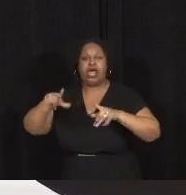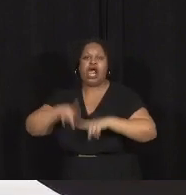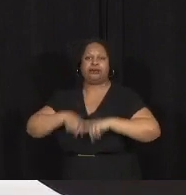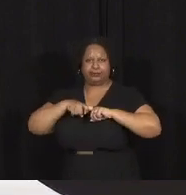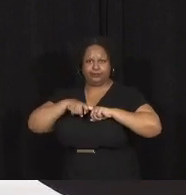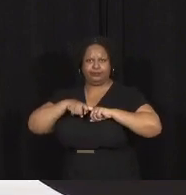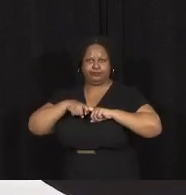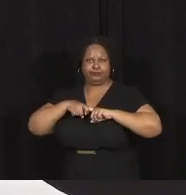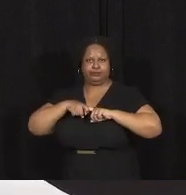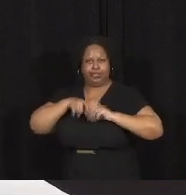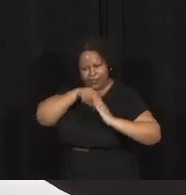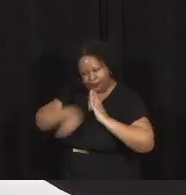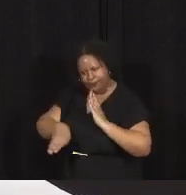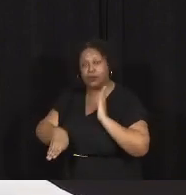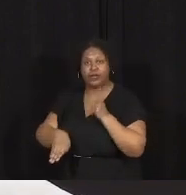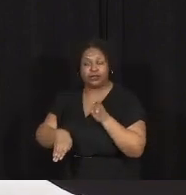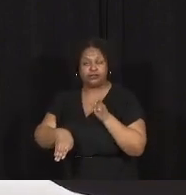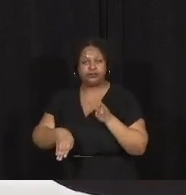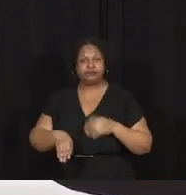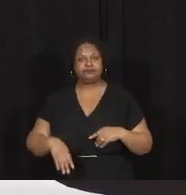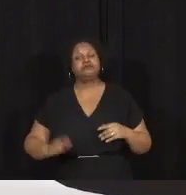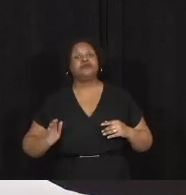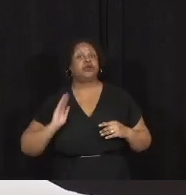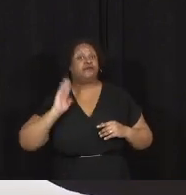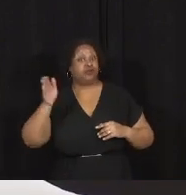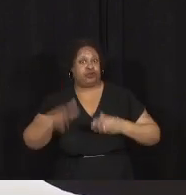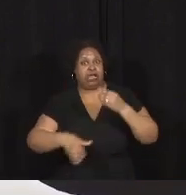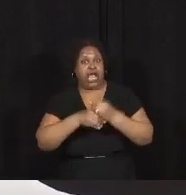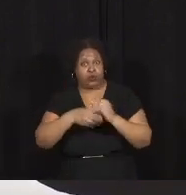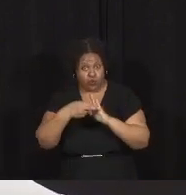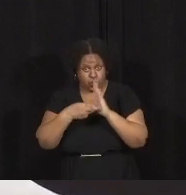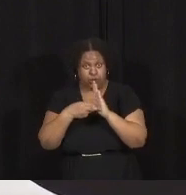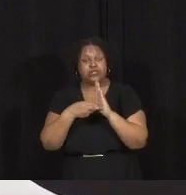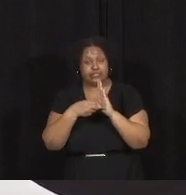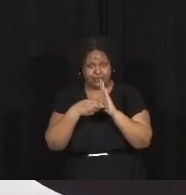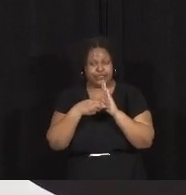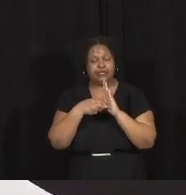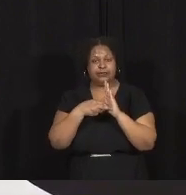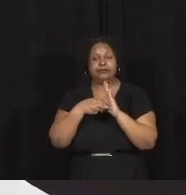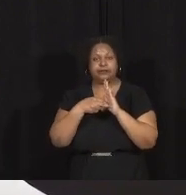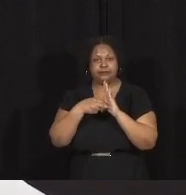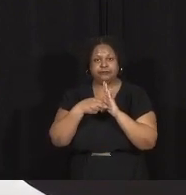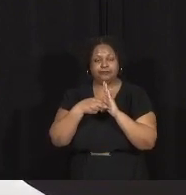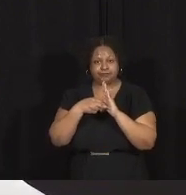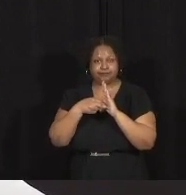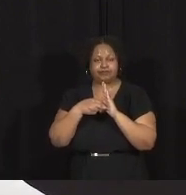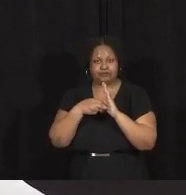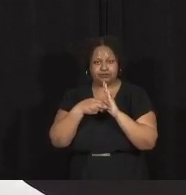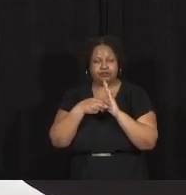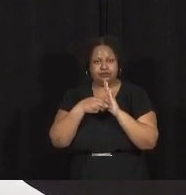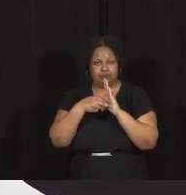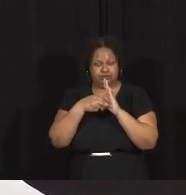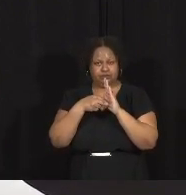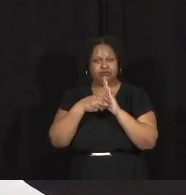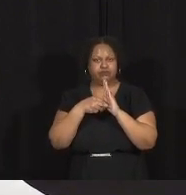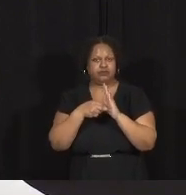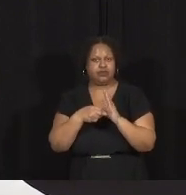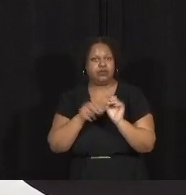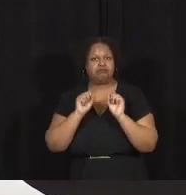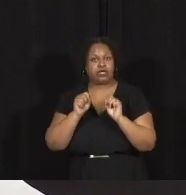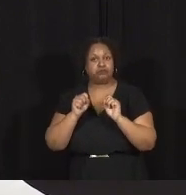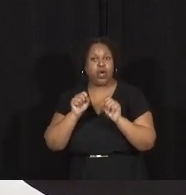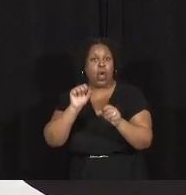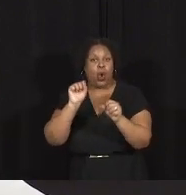include the further reduction in the number and types of essential workplaces. This has to be done carefully, and